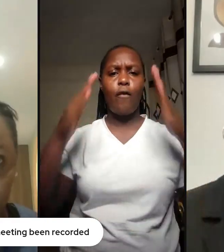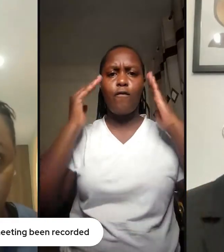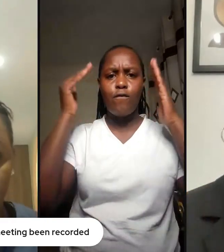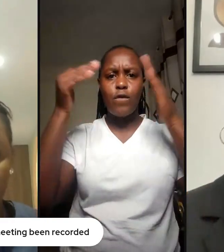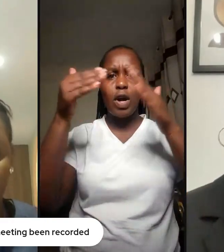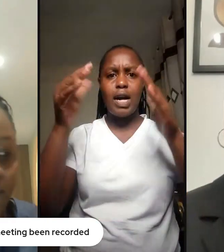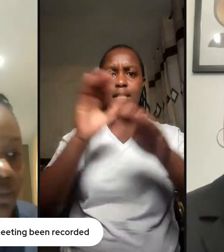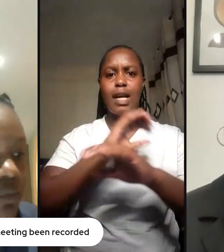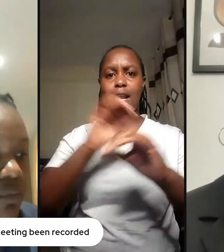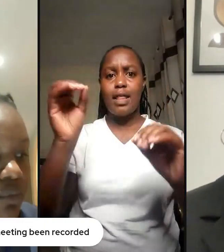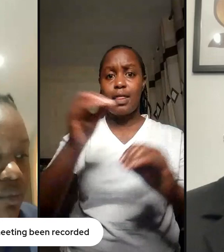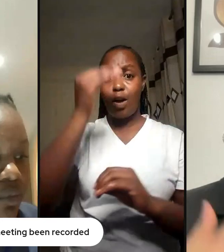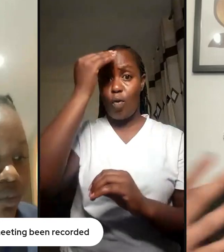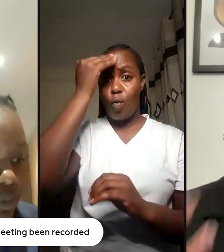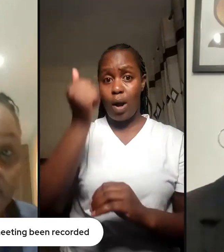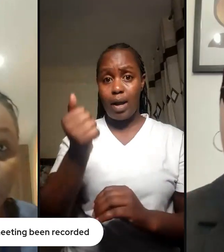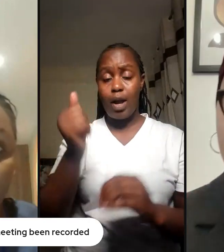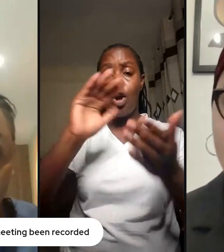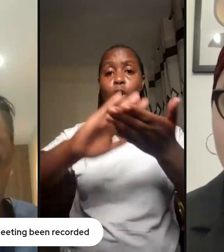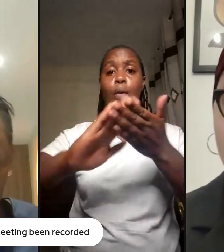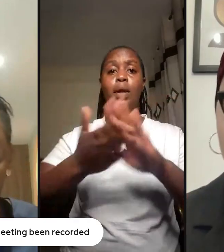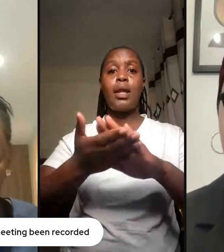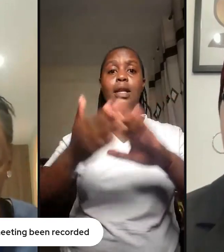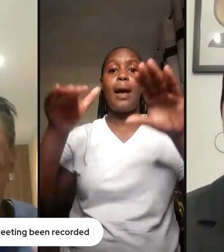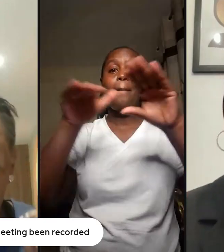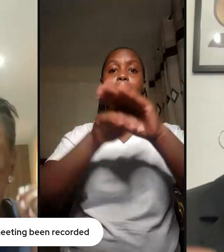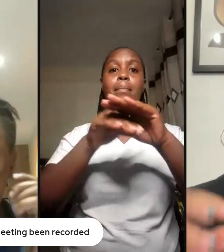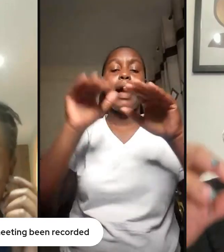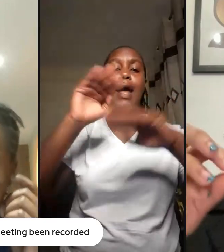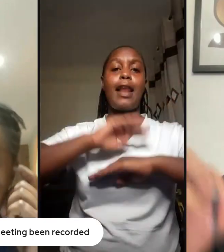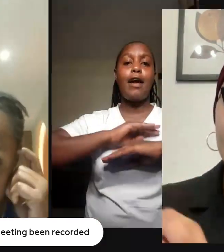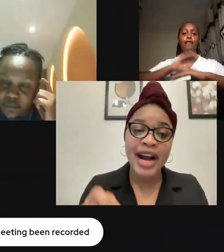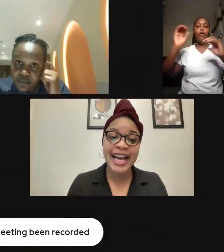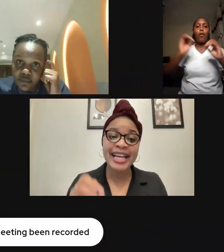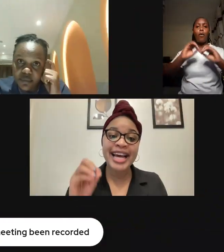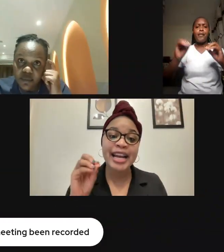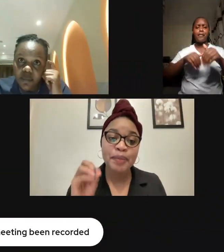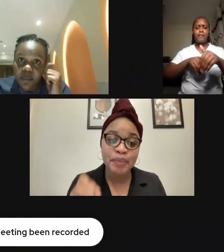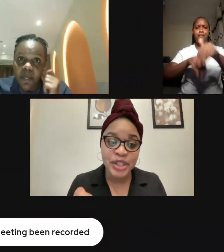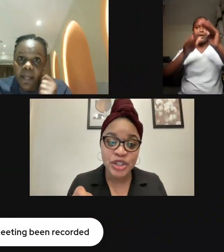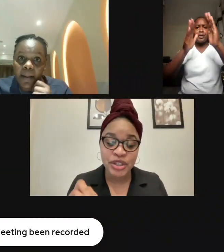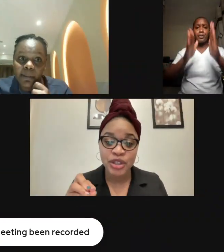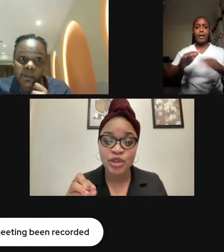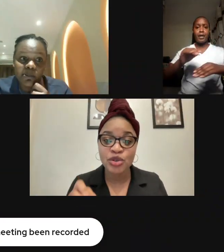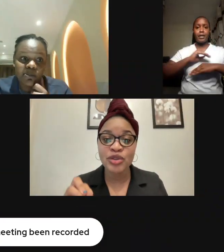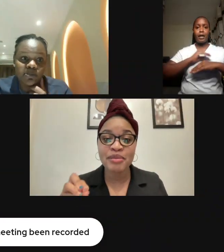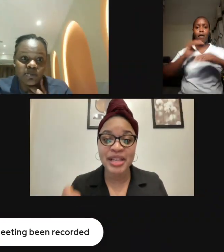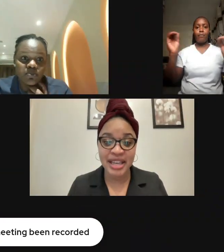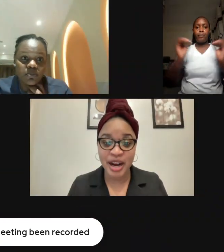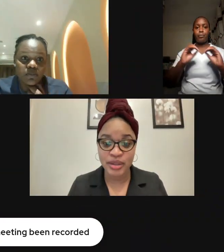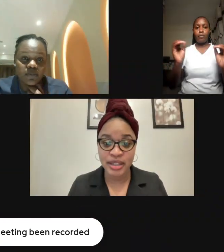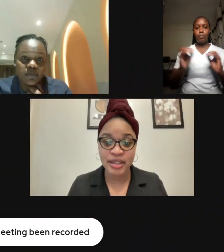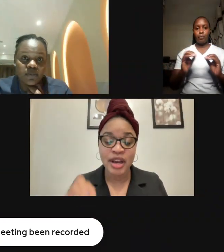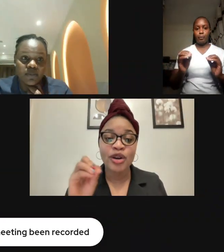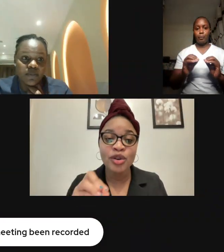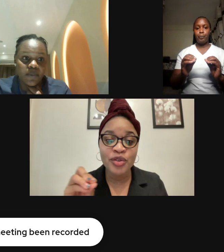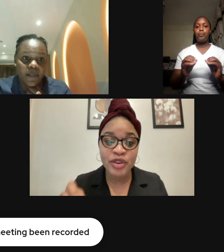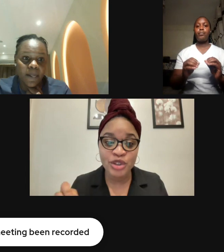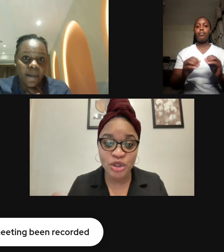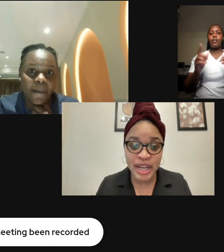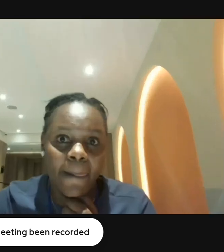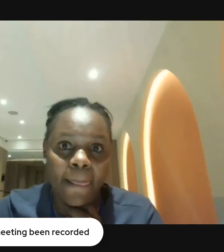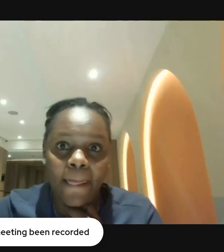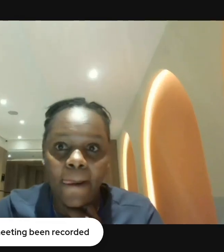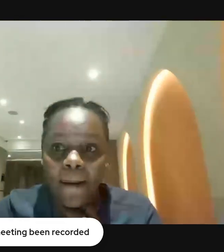have enough community members or even the people who follow you. Go ahead and pitch to the media houses. Look